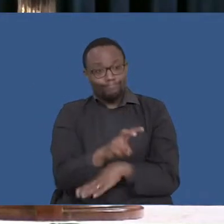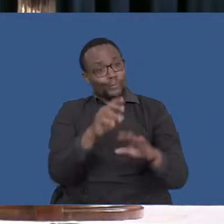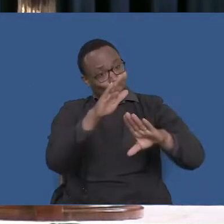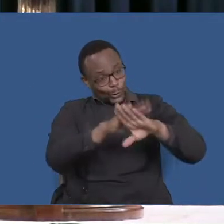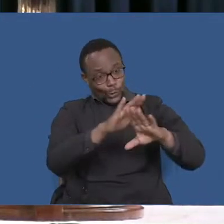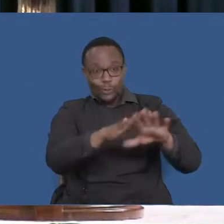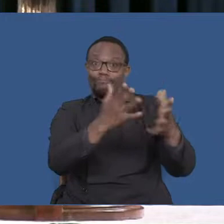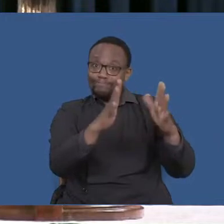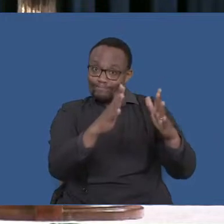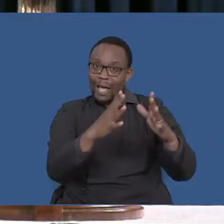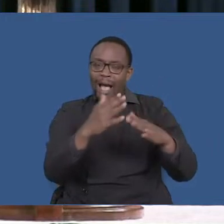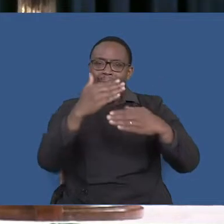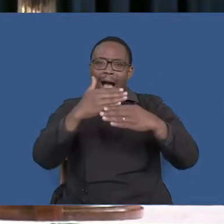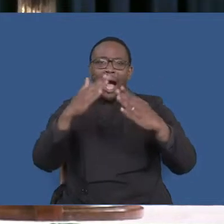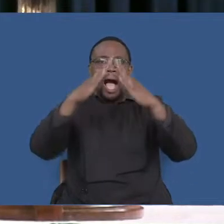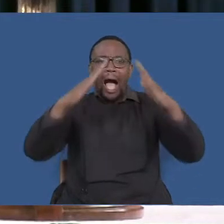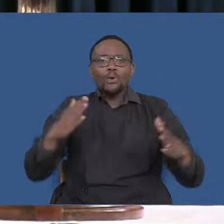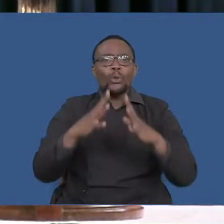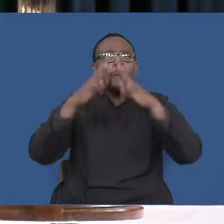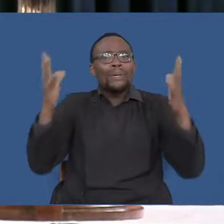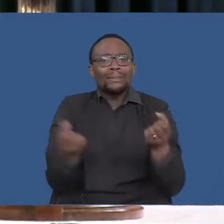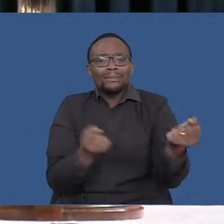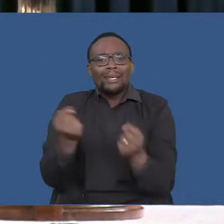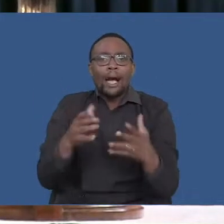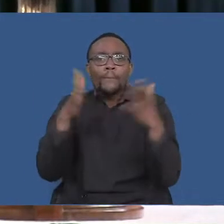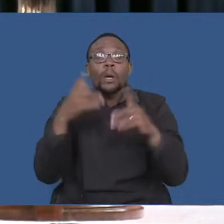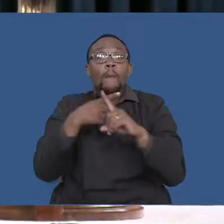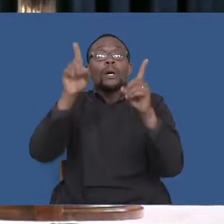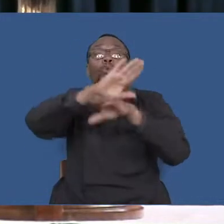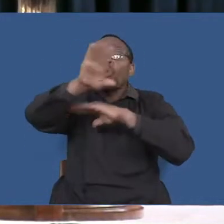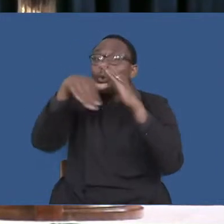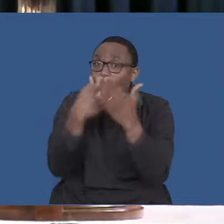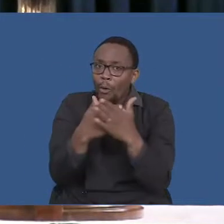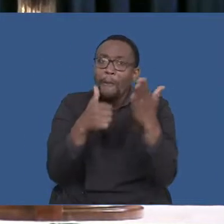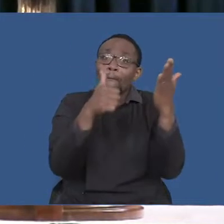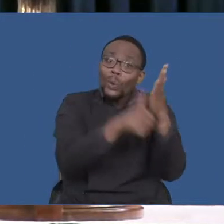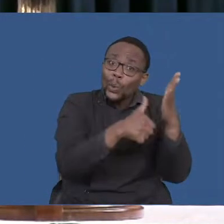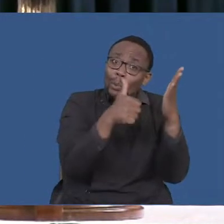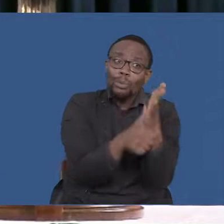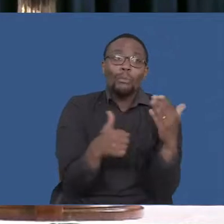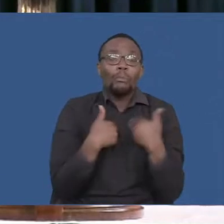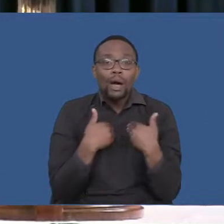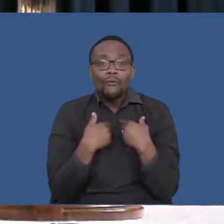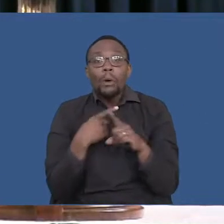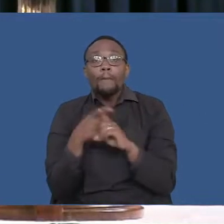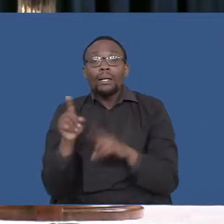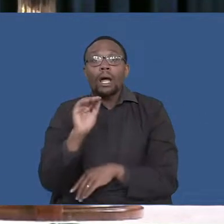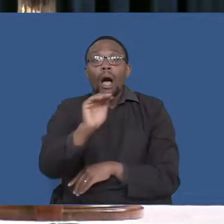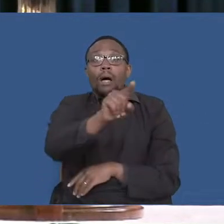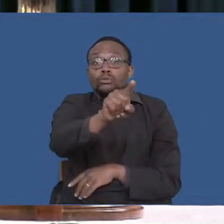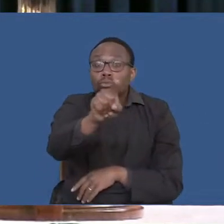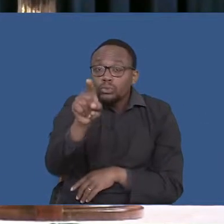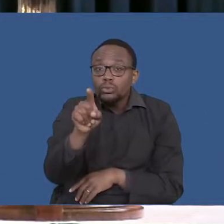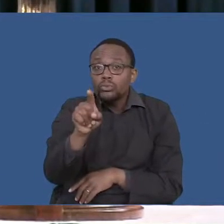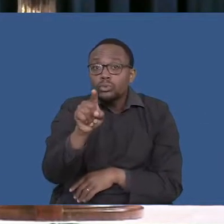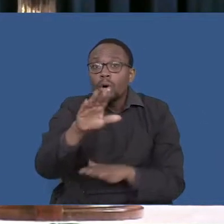those things and big houses and all these things, we all have issues. But the question I want to ask you today is that